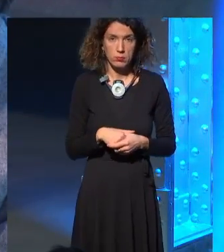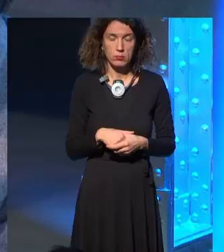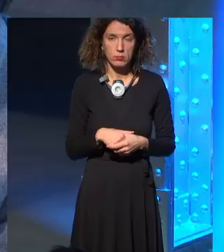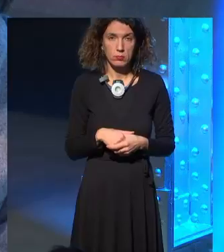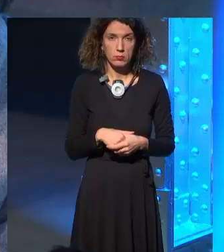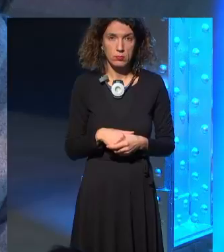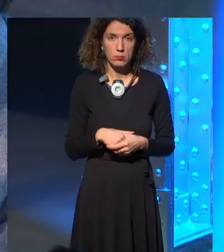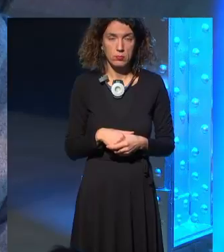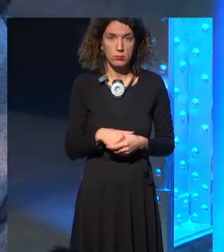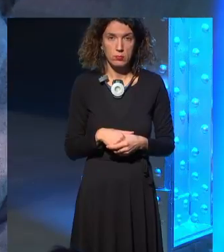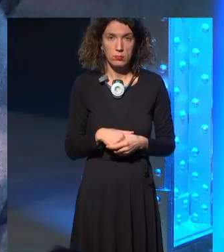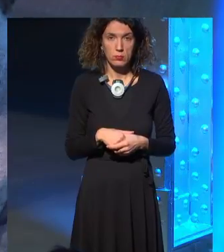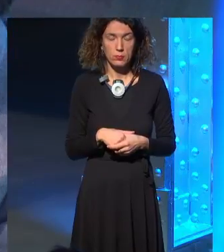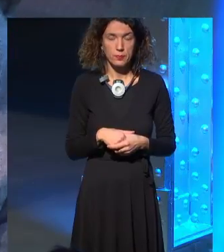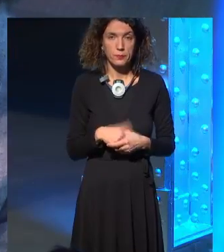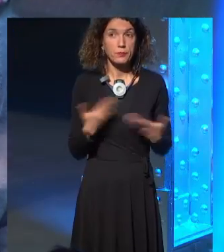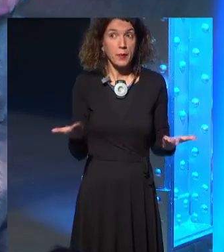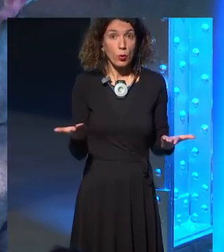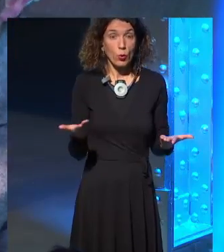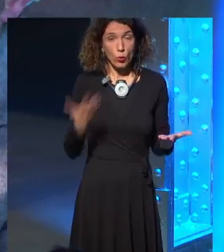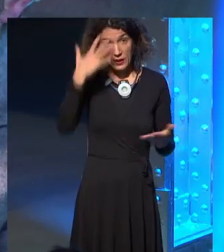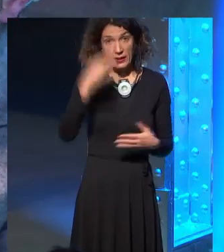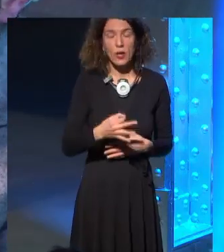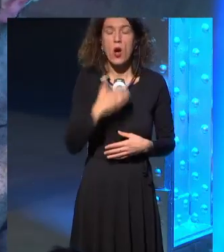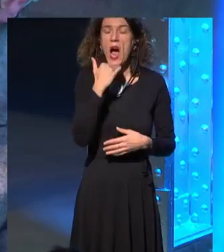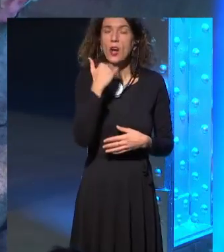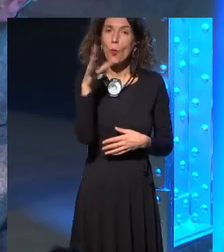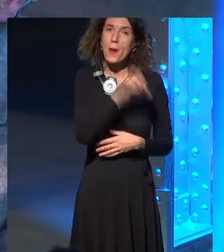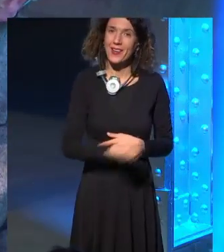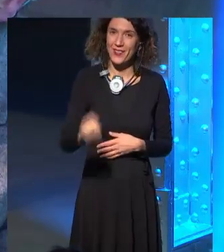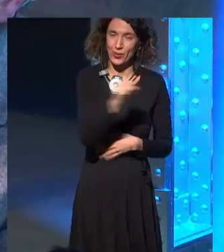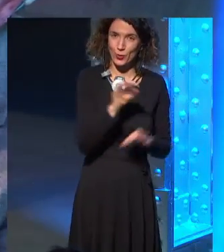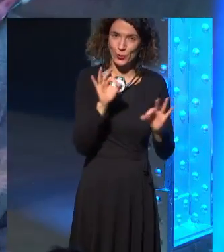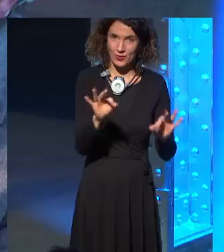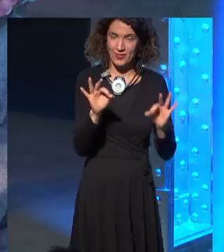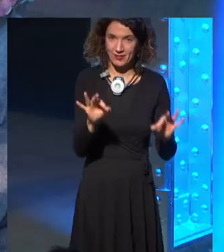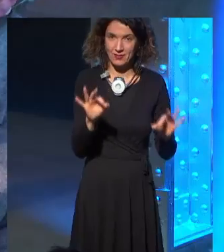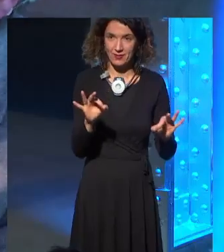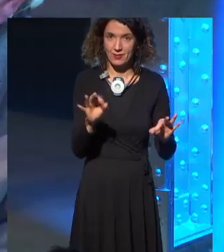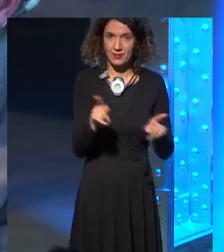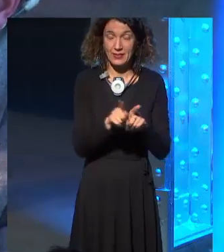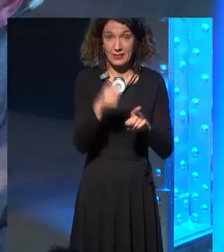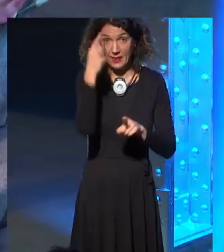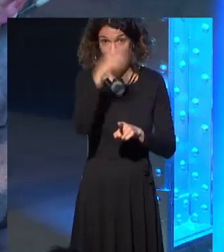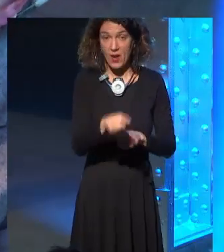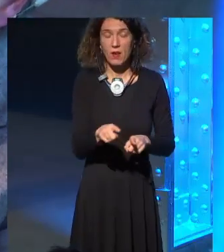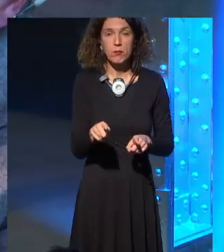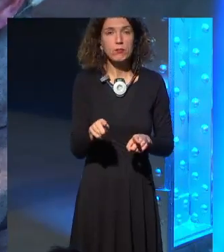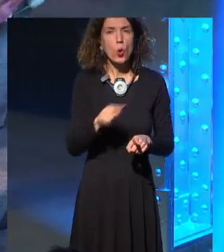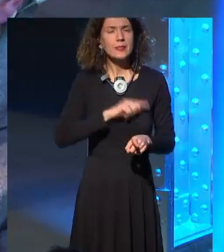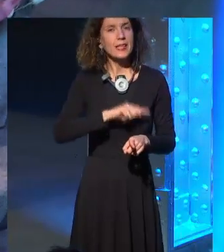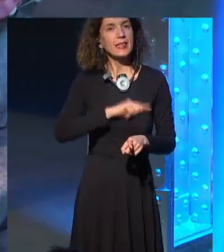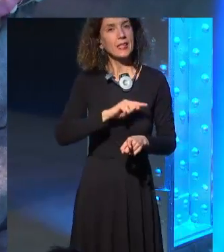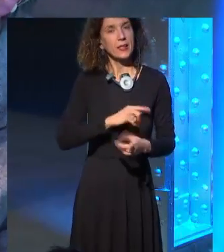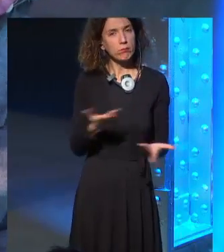And I mean, I think it's a wonderful thing to know or sort of feel that